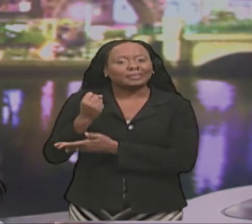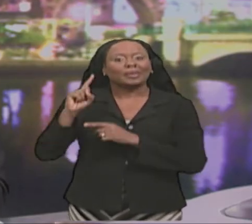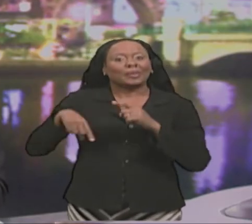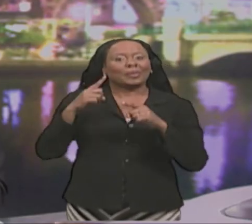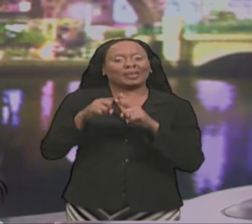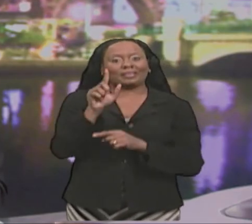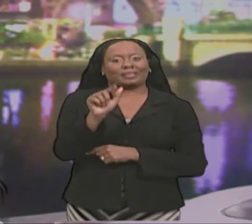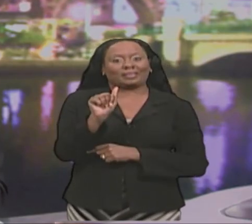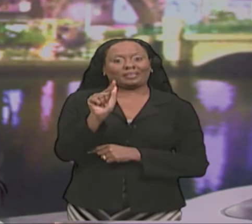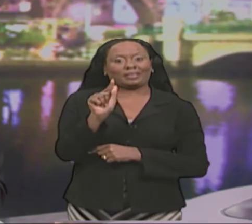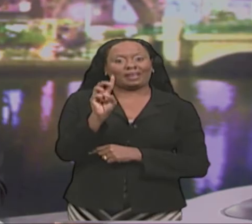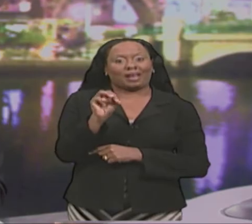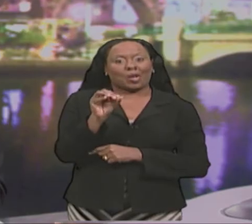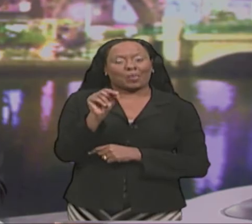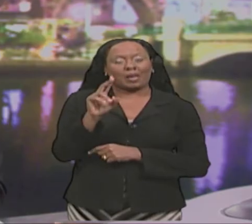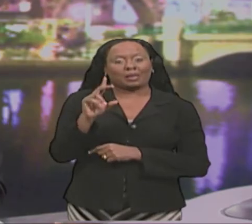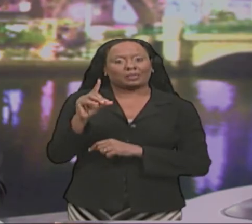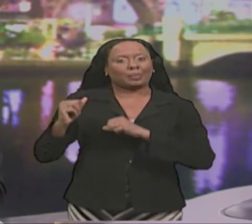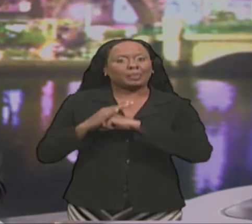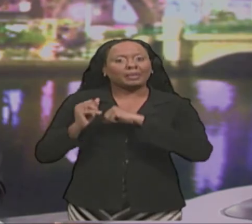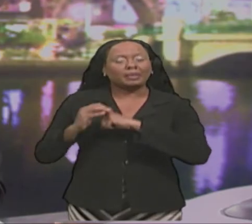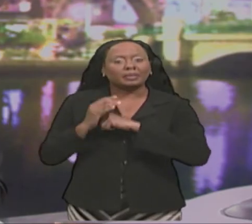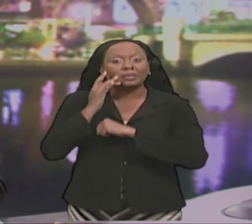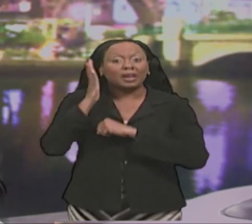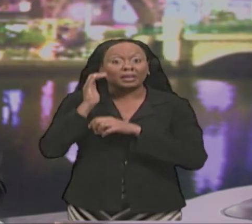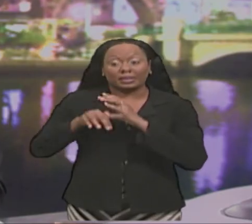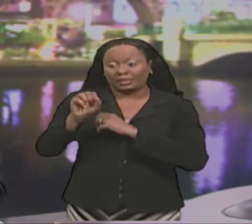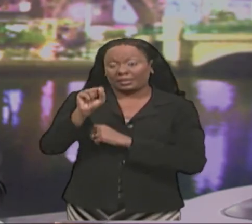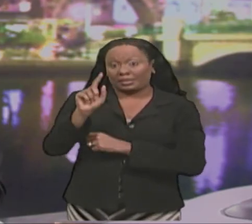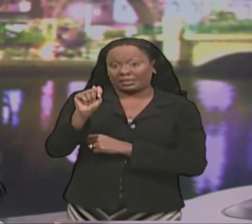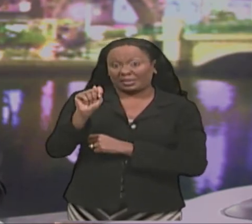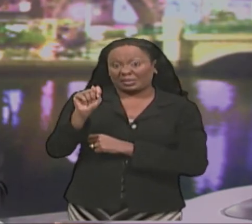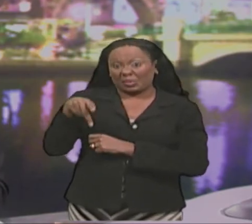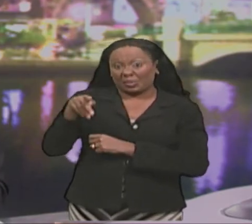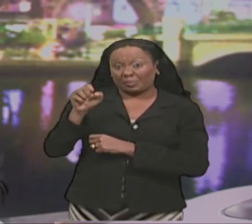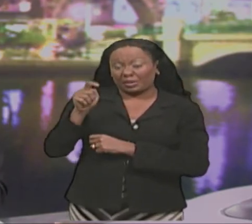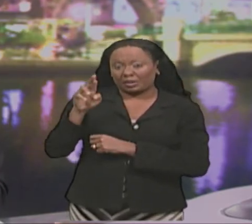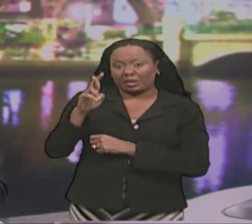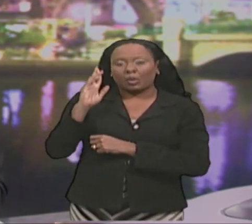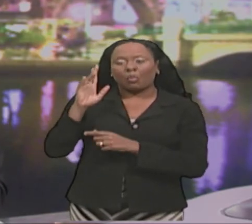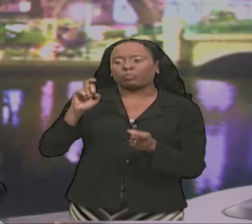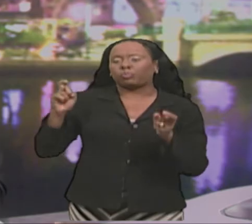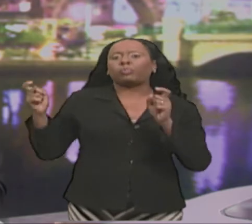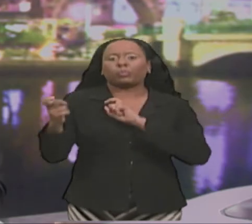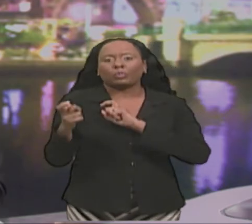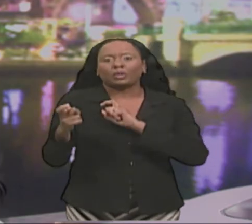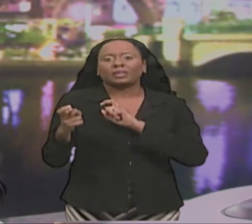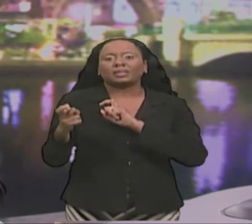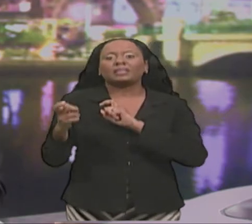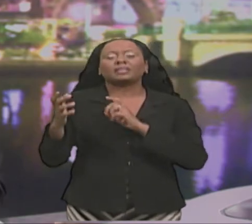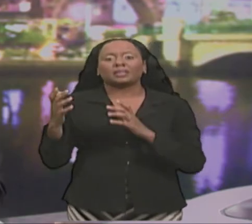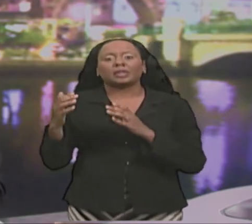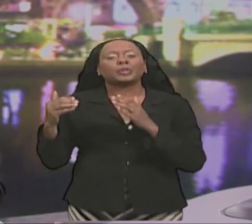Peter is transformed into a beaches resort by Sandals over the next 3 years. Sandals Human Resources Manager Karen